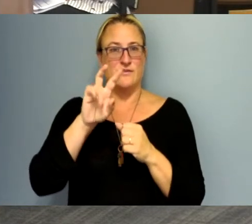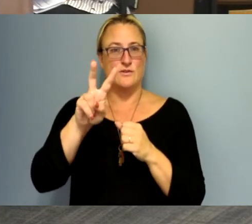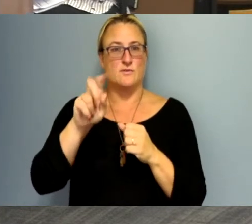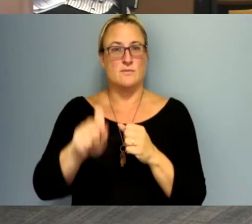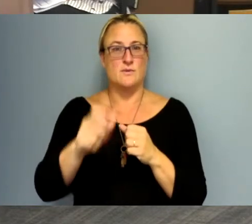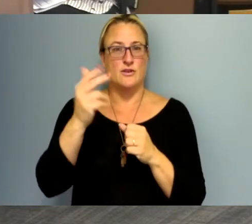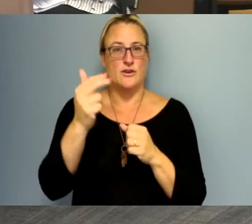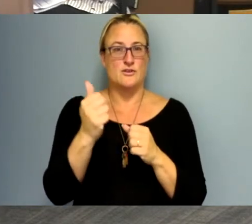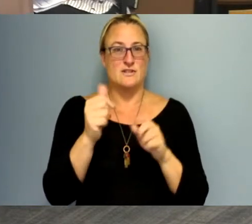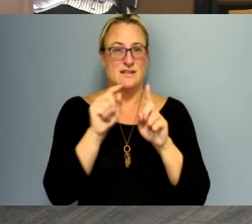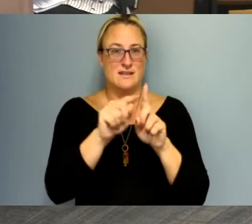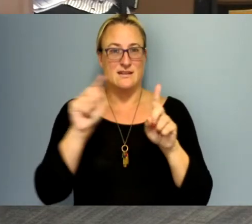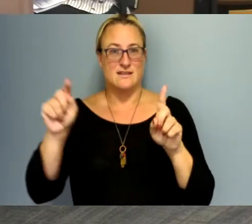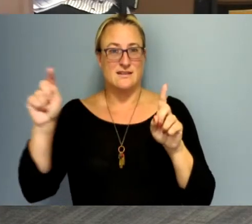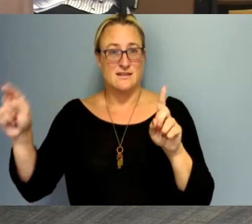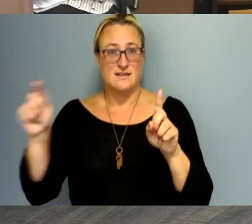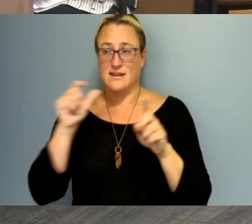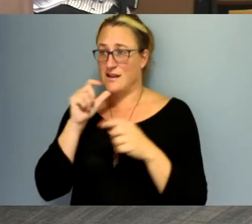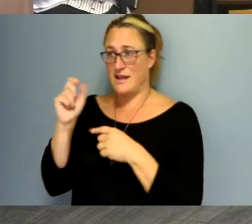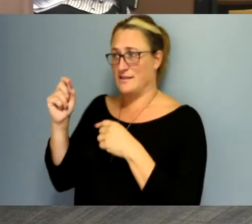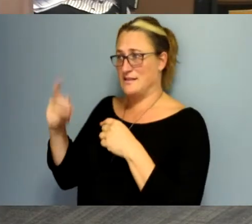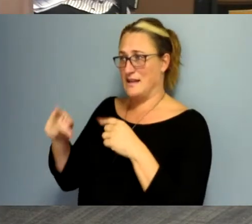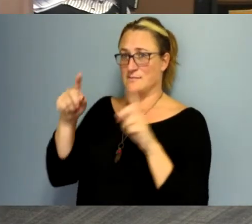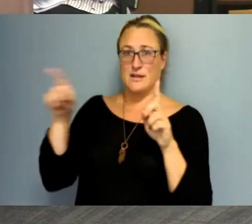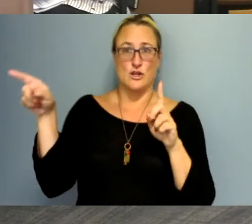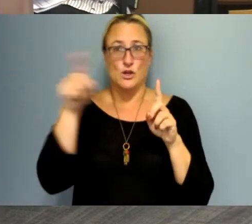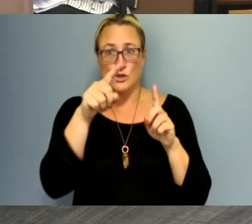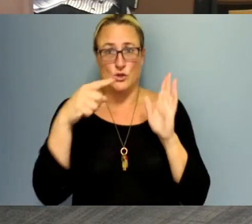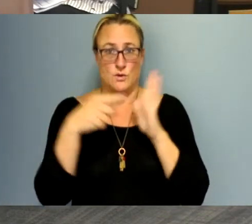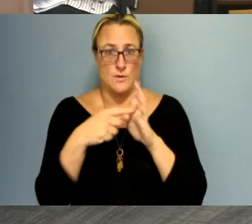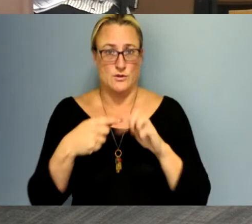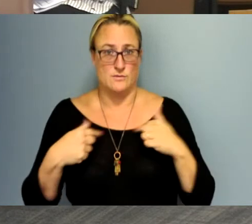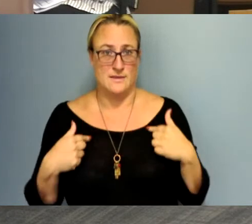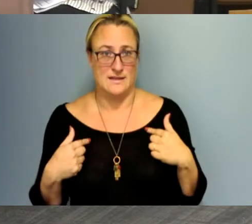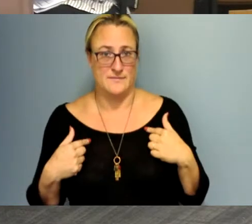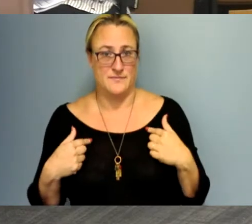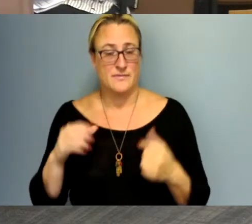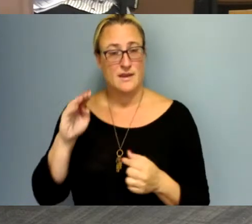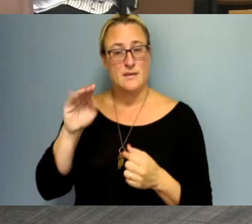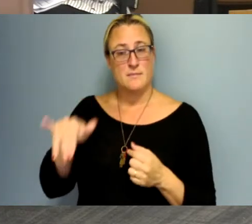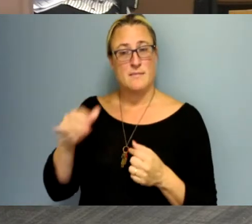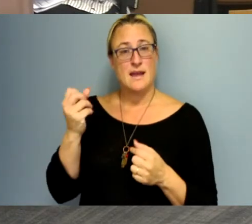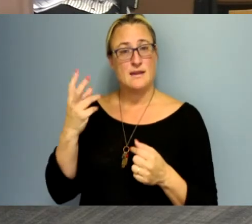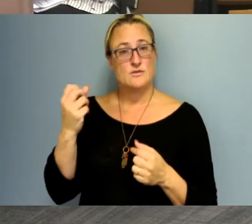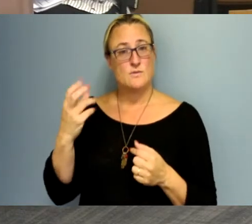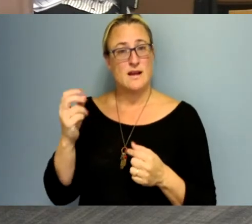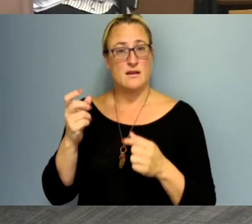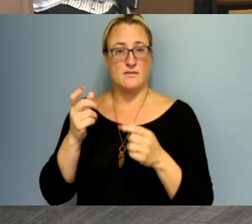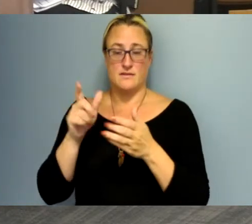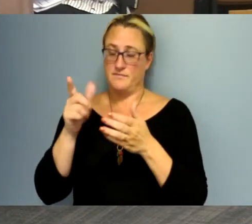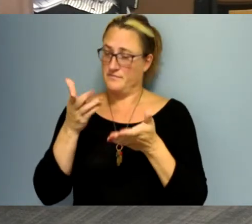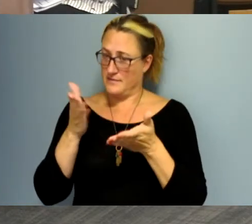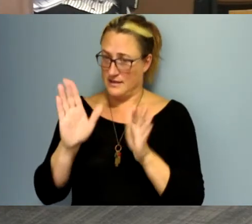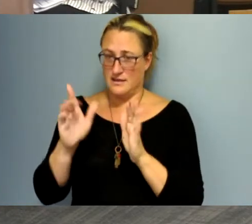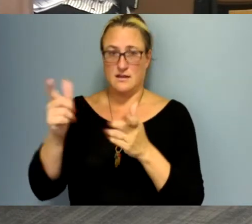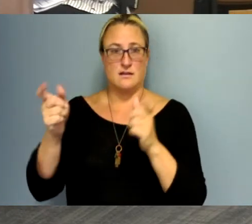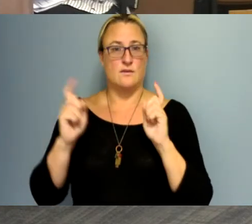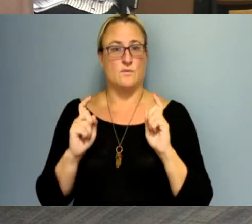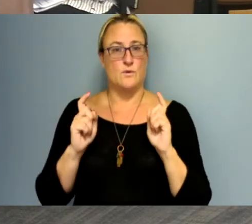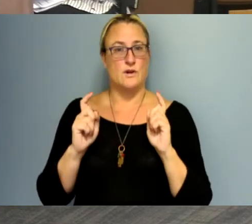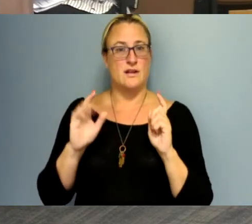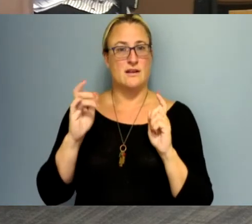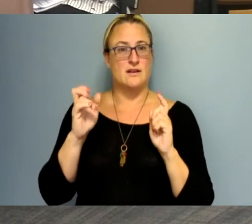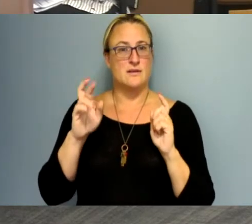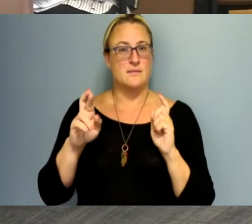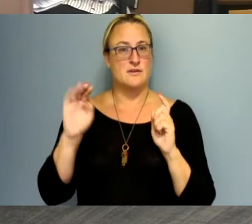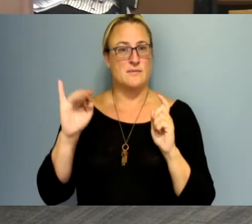$472.13, not the taxpayers. You are going to owe it to me. On May 12th, I was legally awarded Commissioner Marseglia's emails